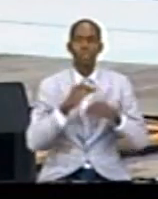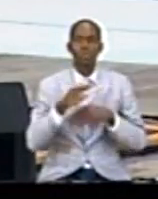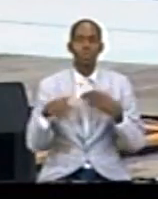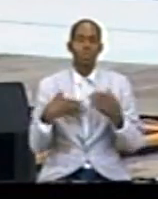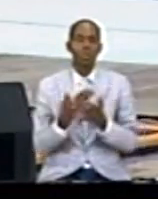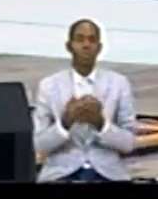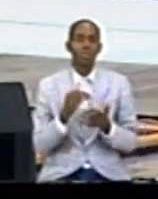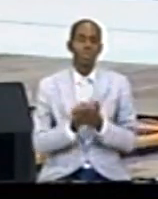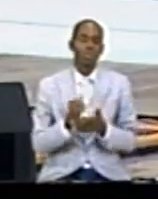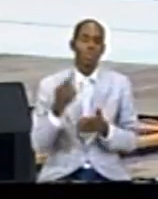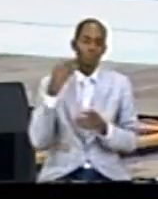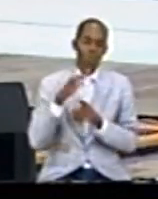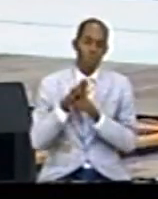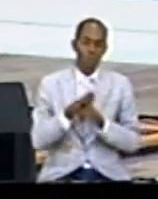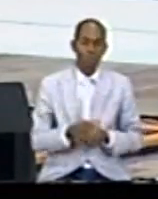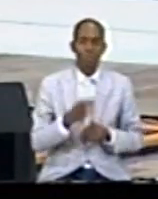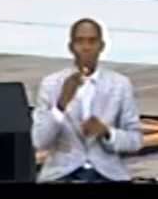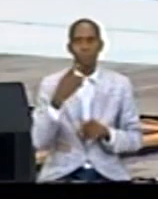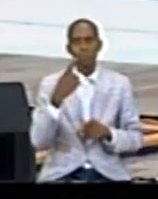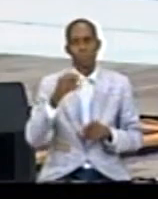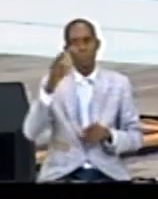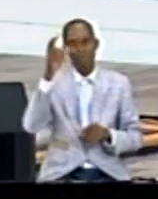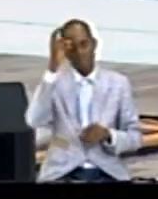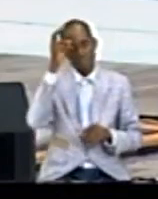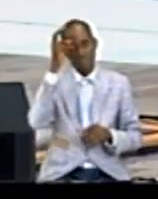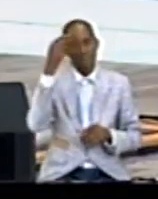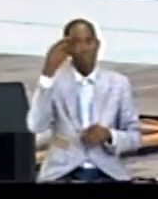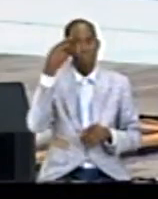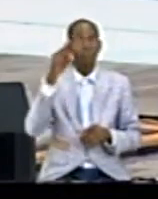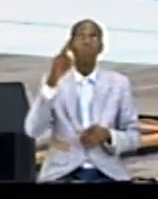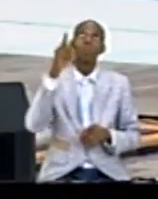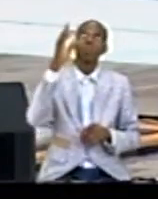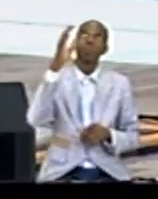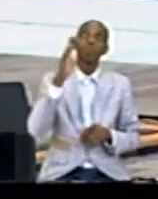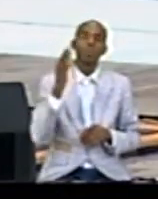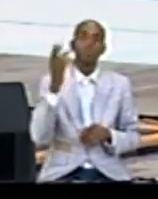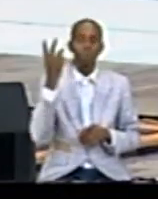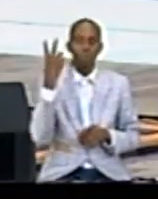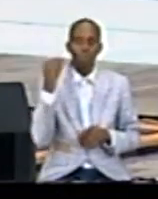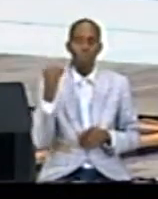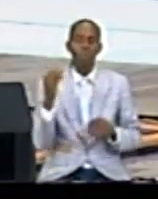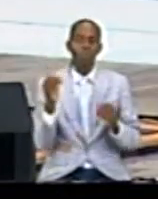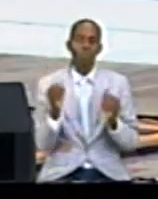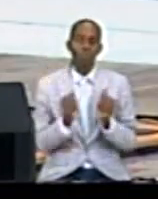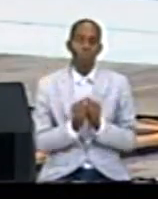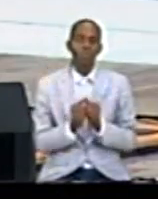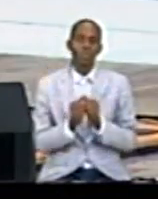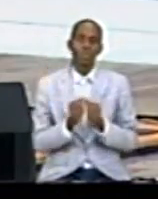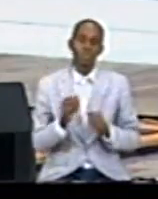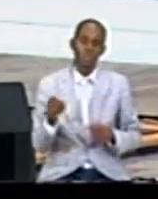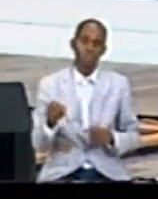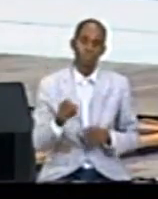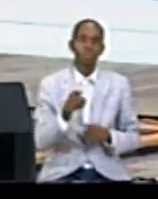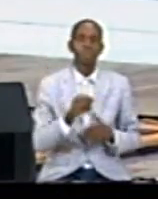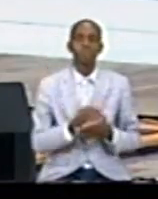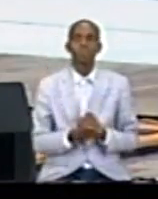were oppressed of the devil, for God was with